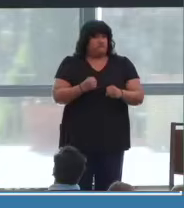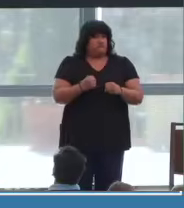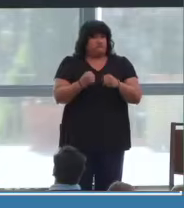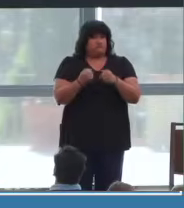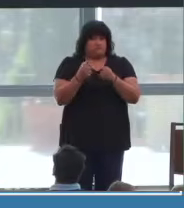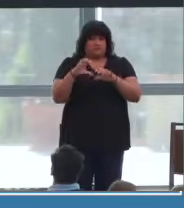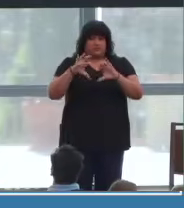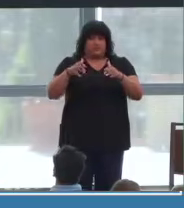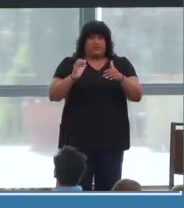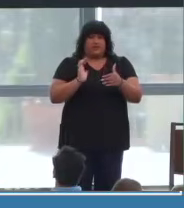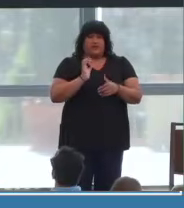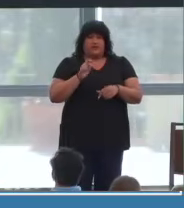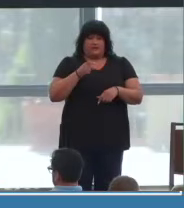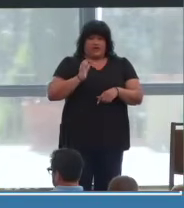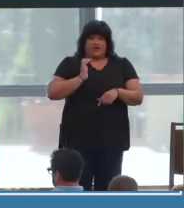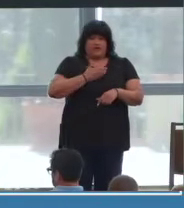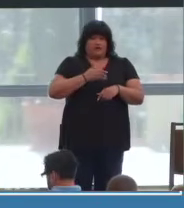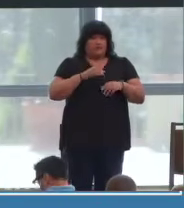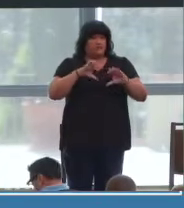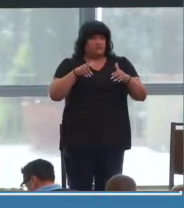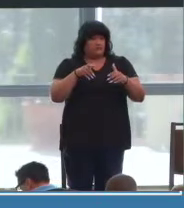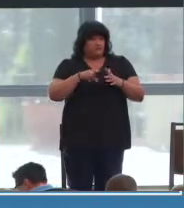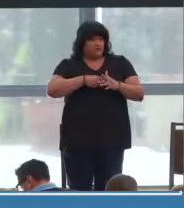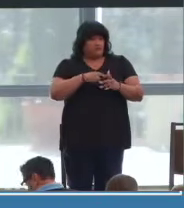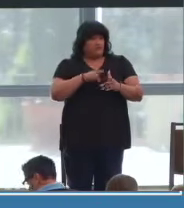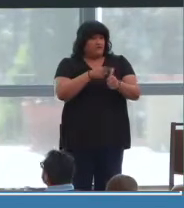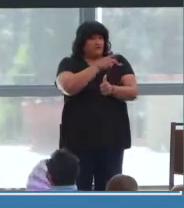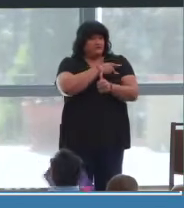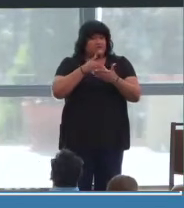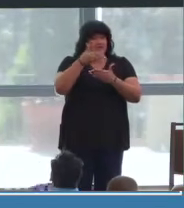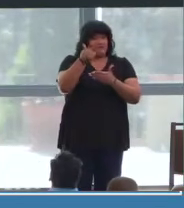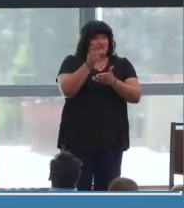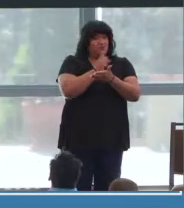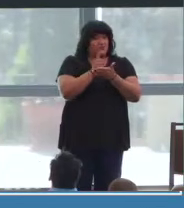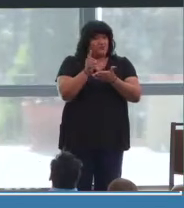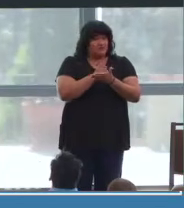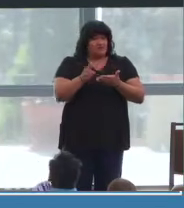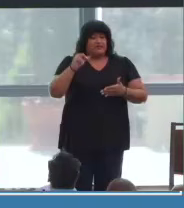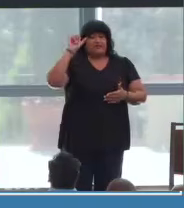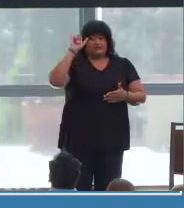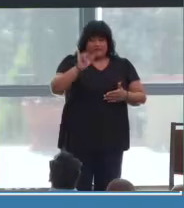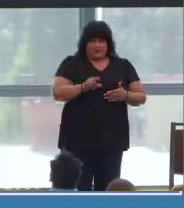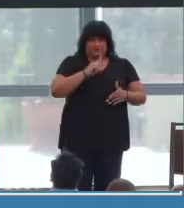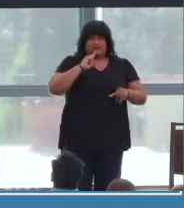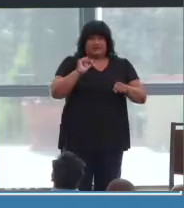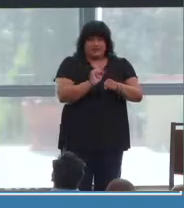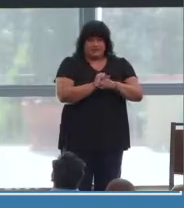our first patient on this agent in the next few weeks. So this is where we literally give the patient